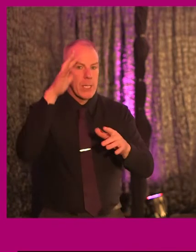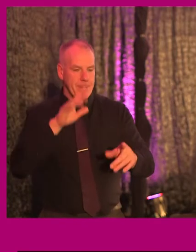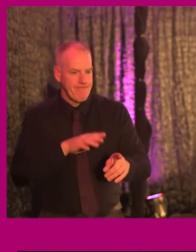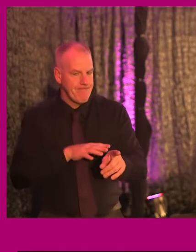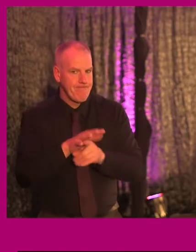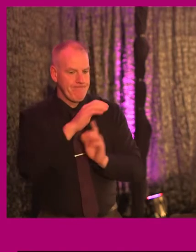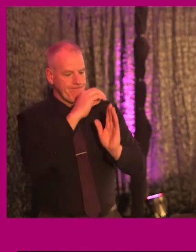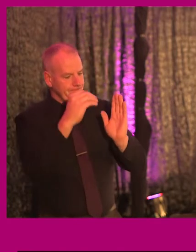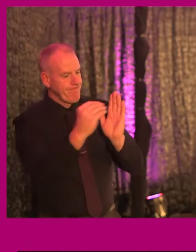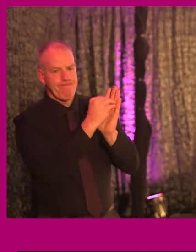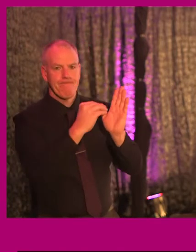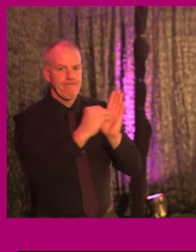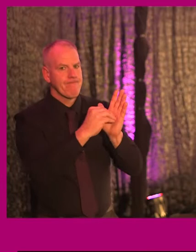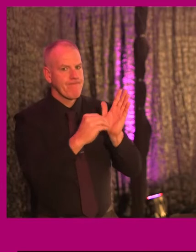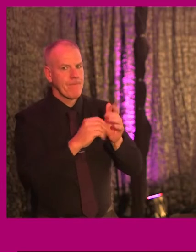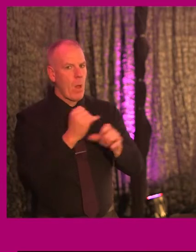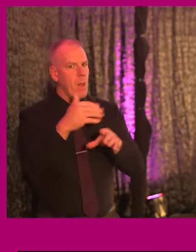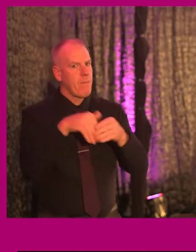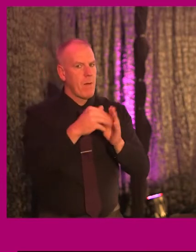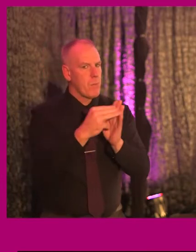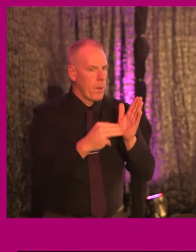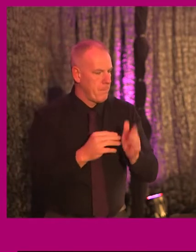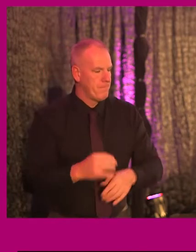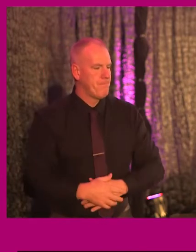and at the front and centre of the minds of all those involved in the programme.